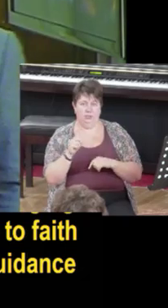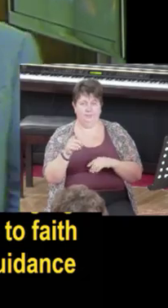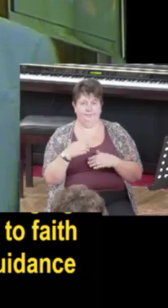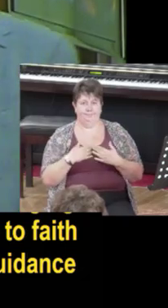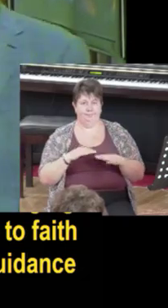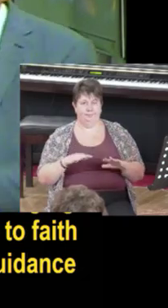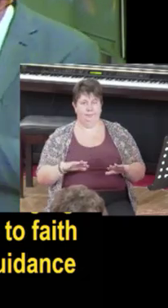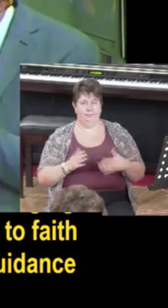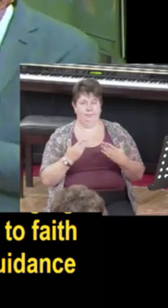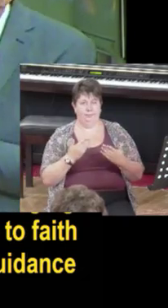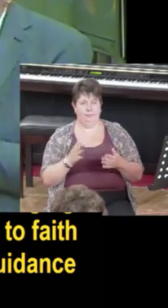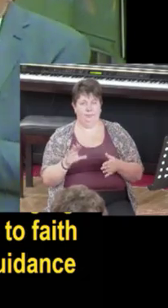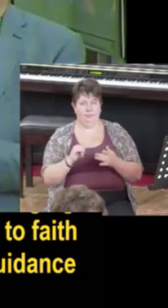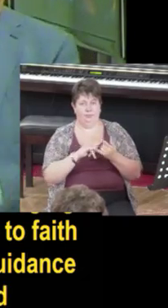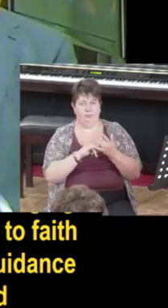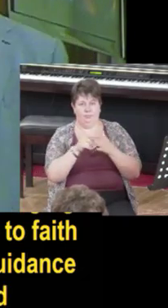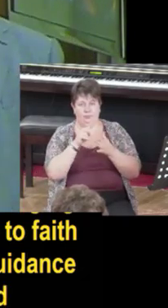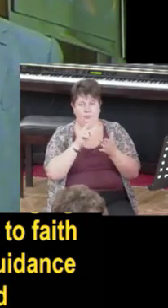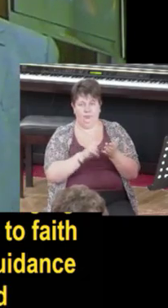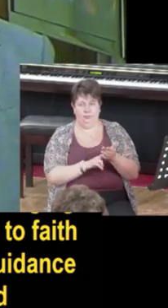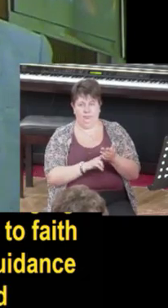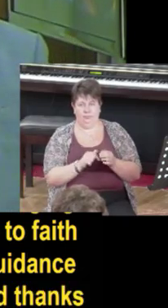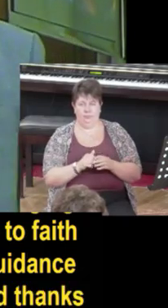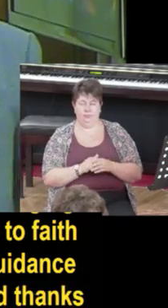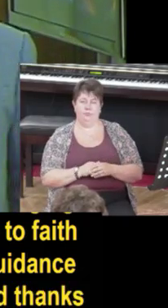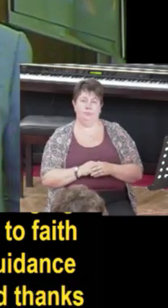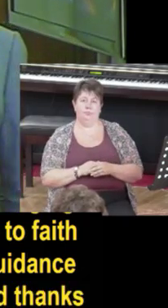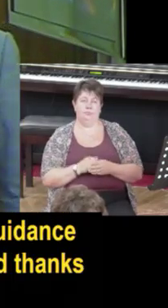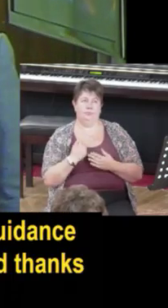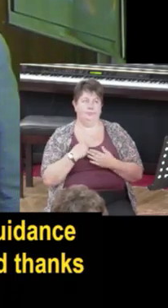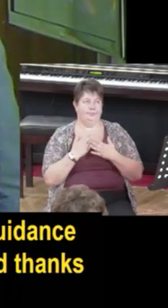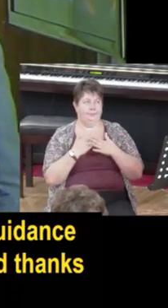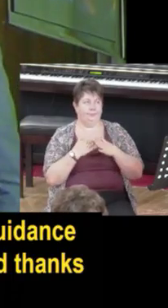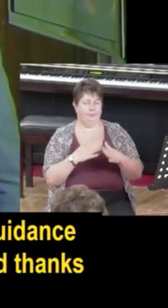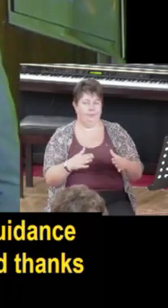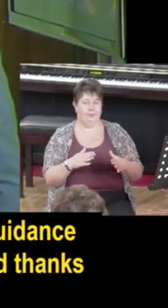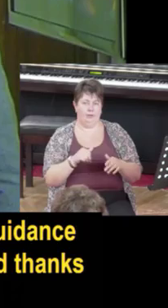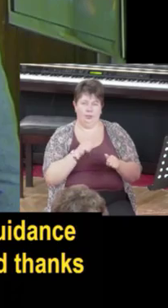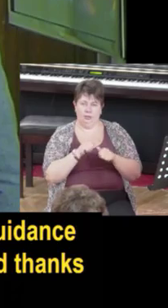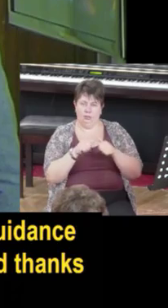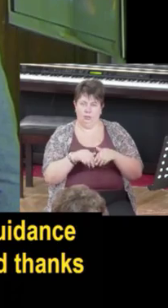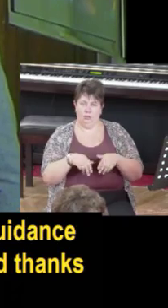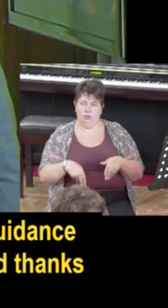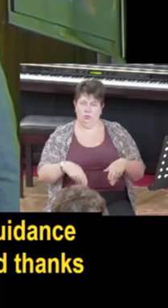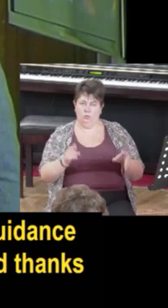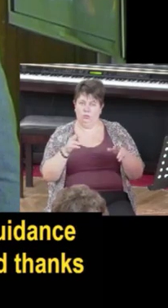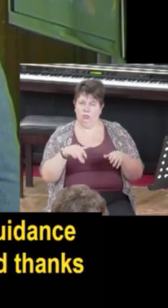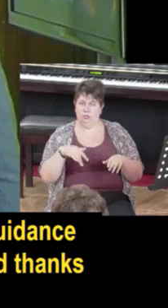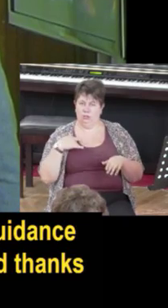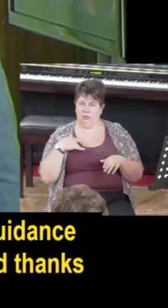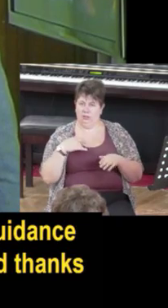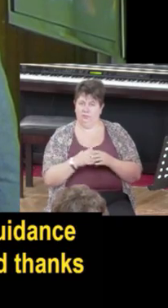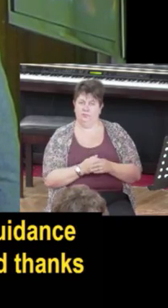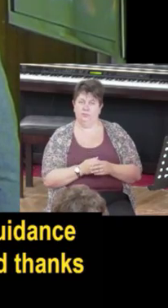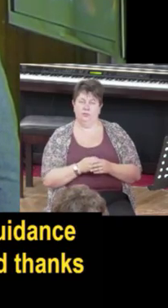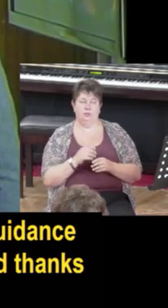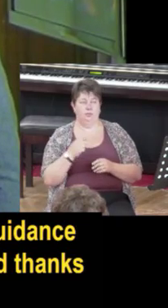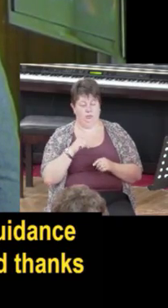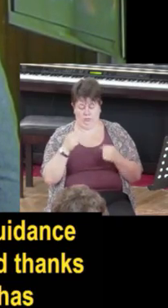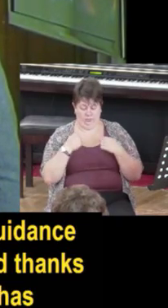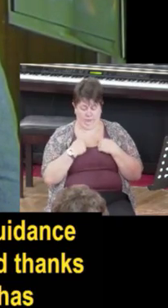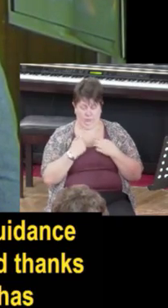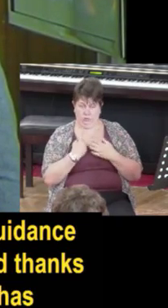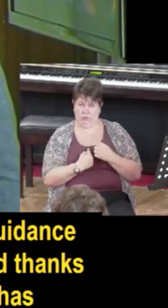from the hold that sin can have on me, and he's shown me that there's a better way, not only for me, but for the